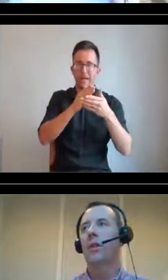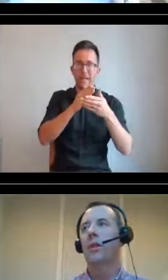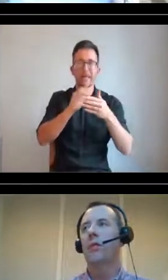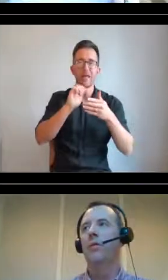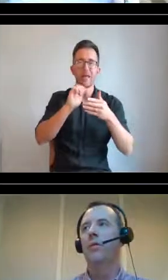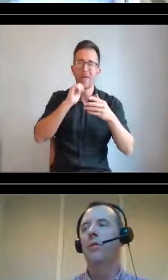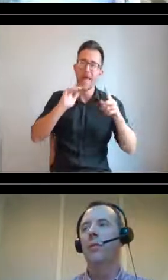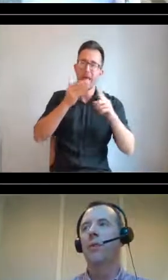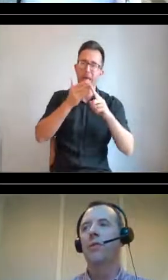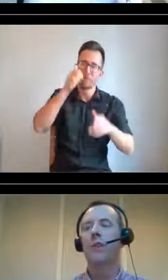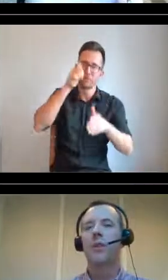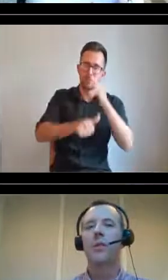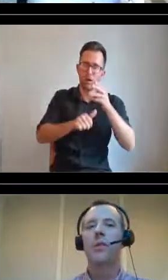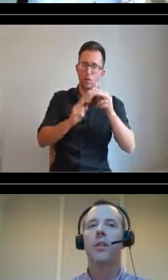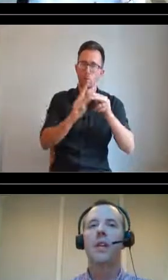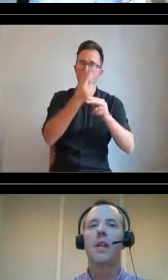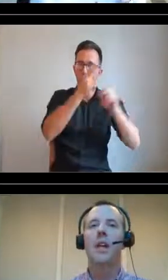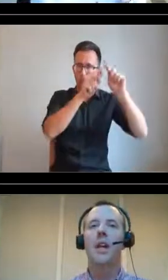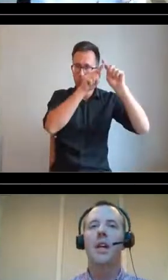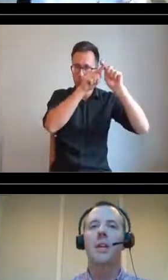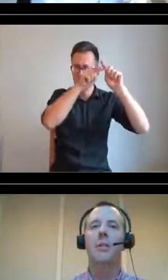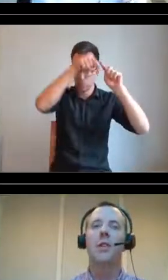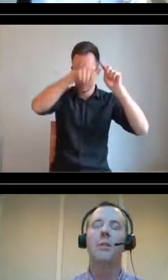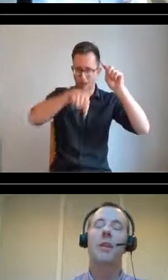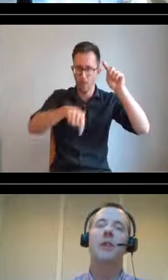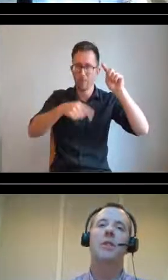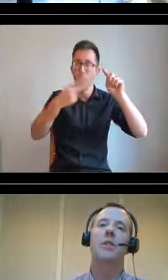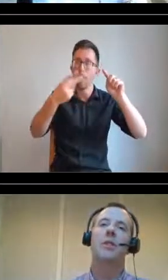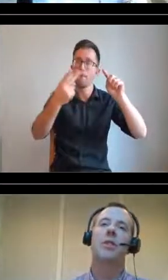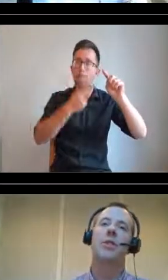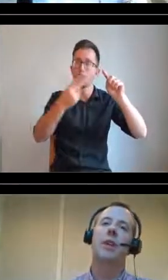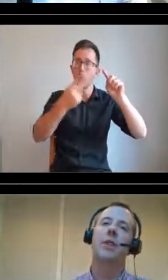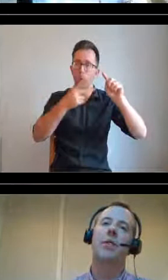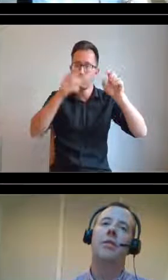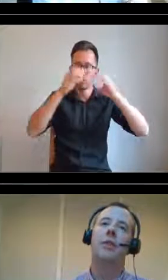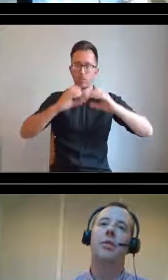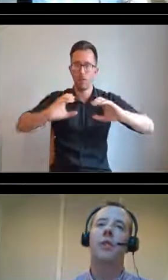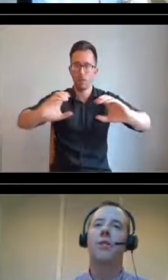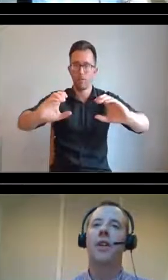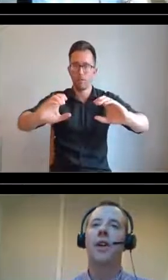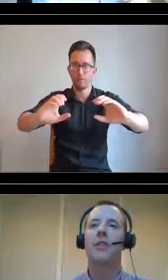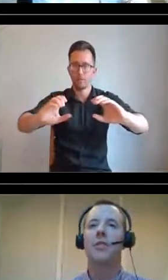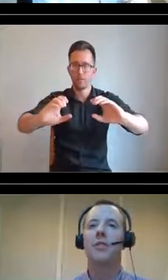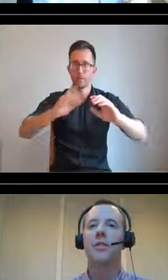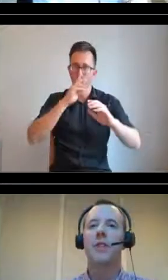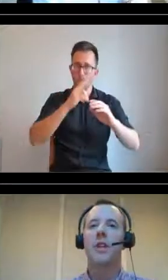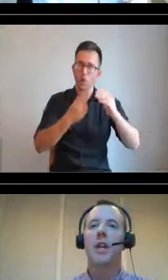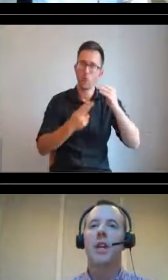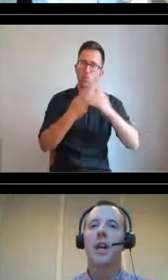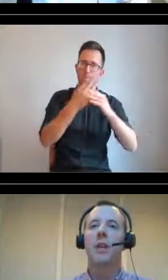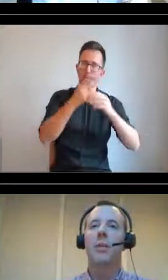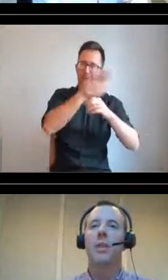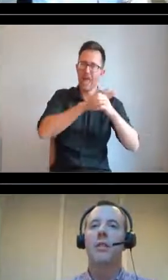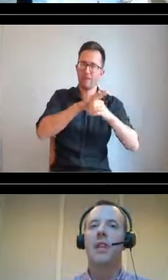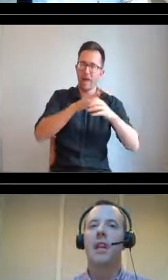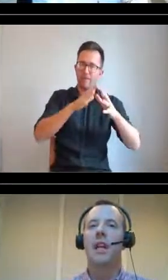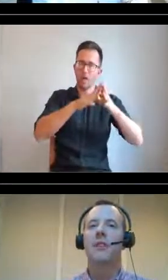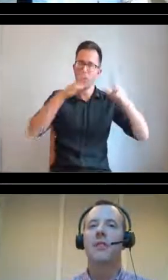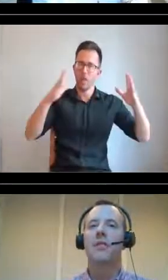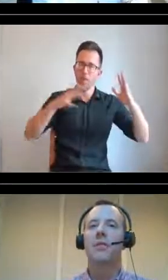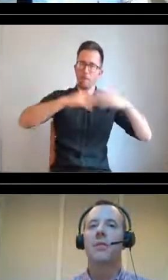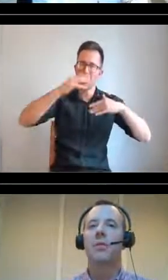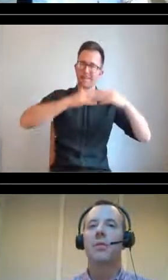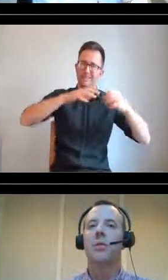south for both tunnels. So there'll be a large compound around the northern tunnel entrance where the